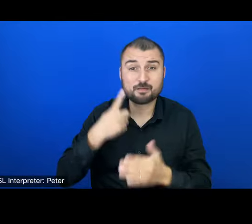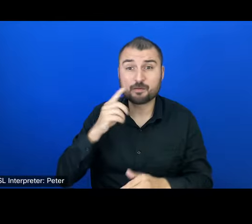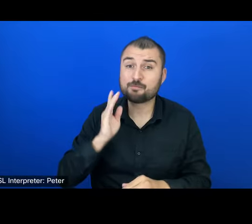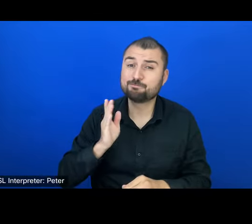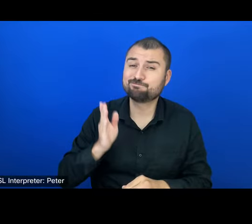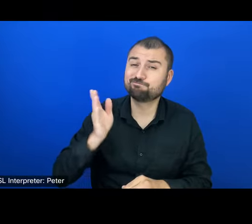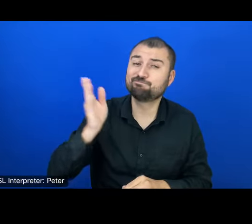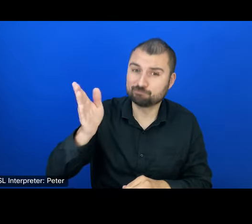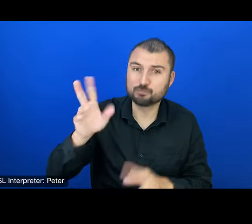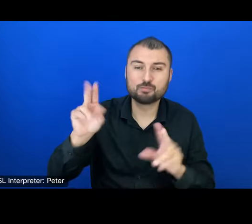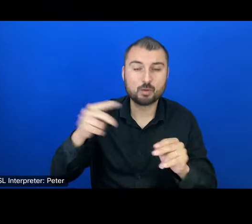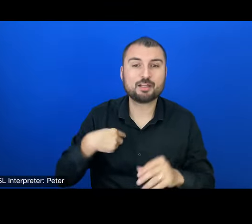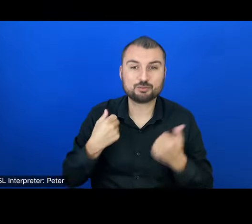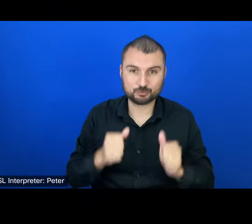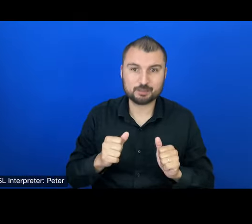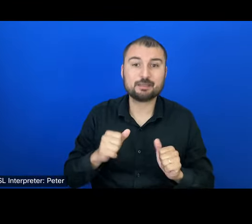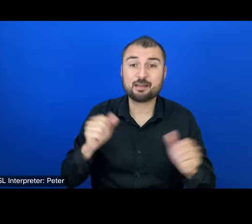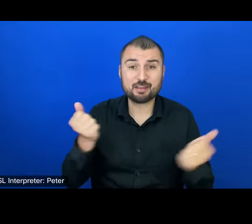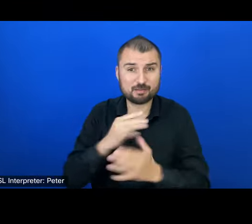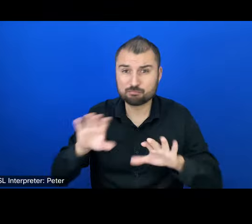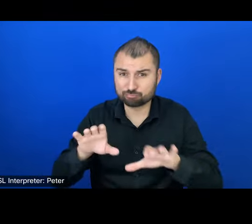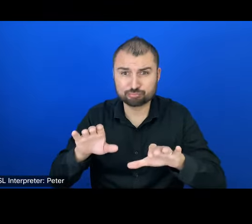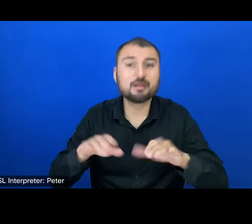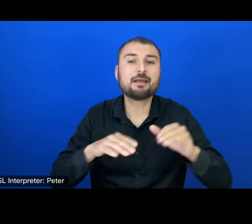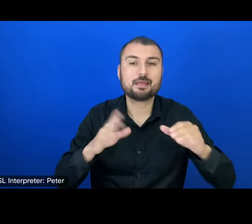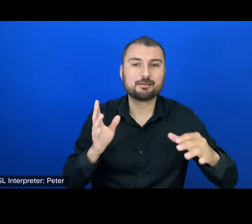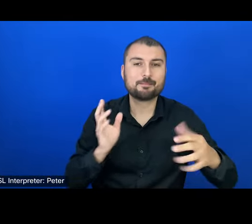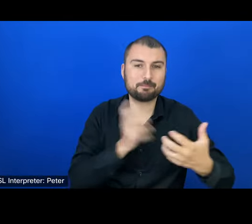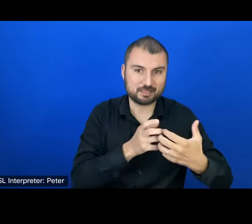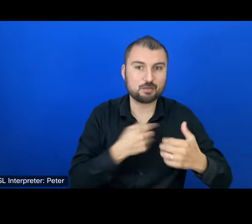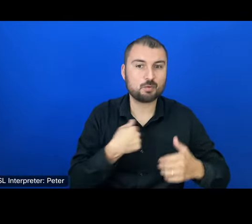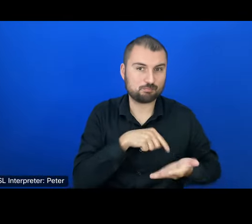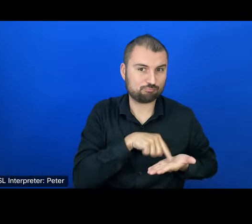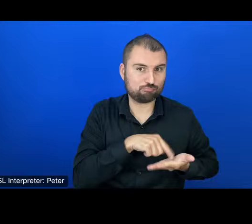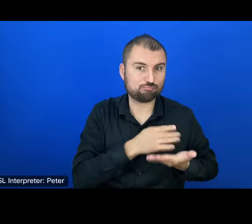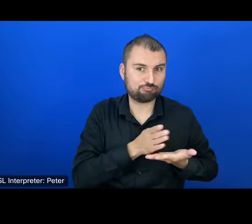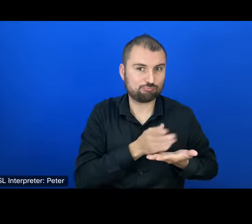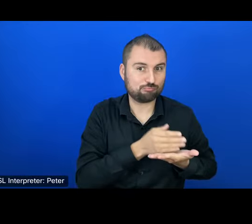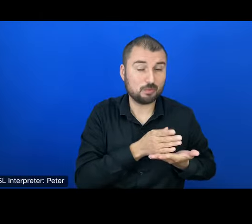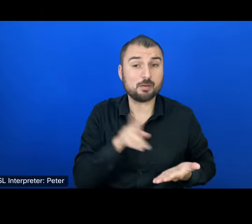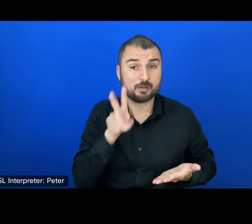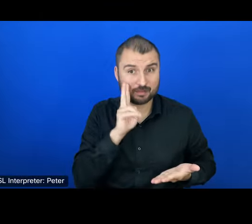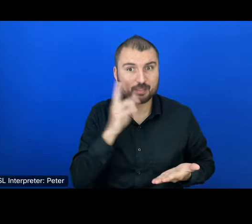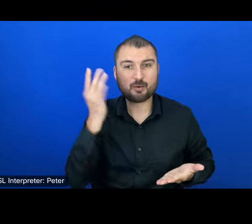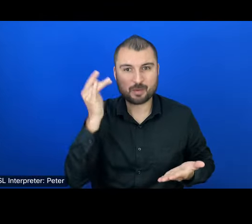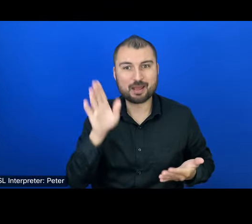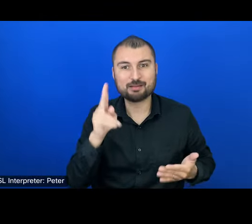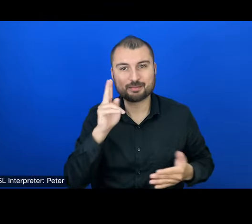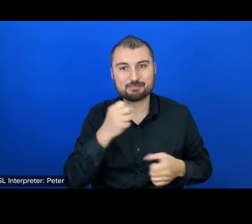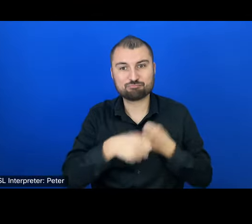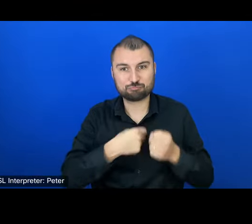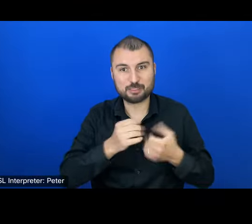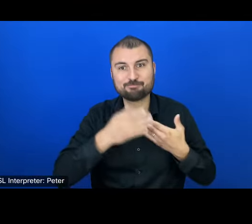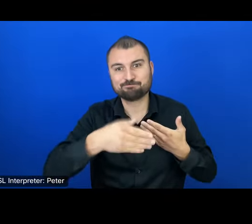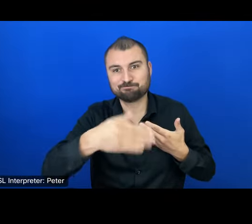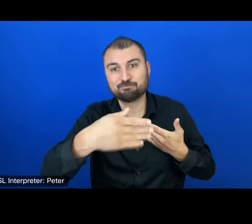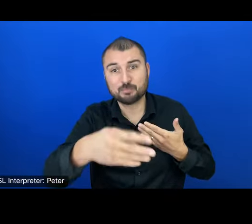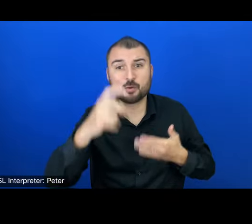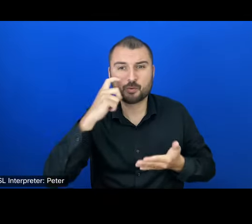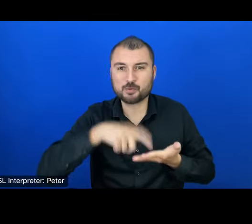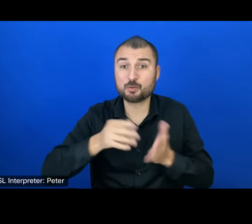everything within what we can afford, which is also why you'll see out years, the requests are going down. Very